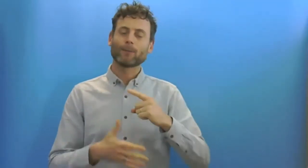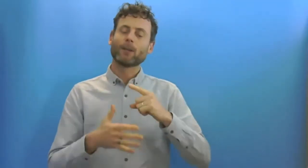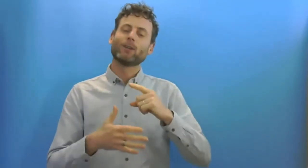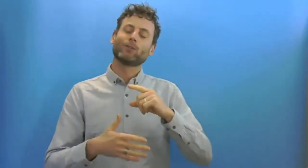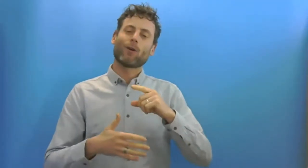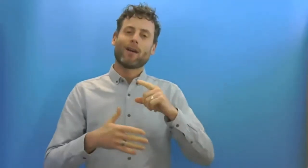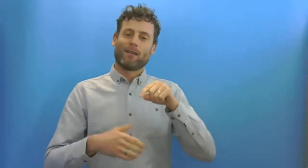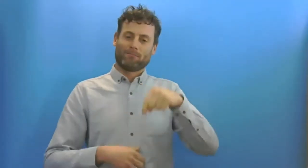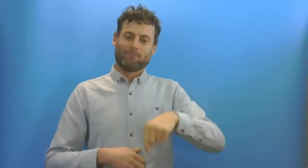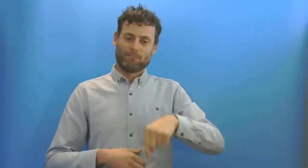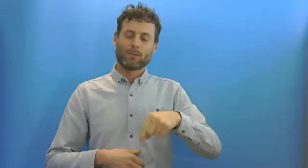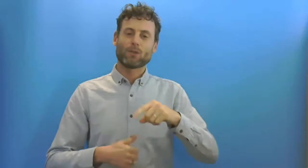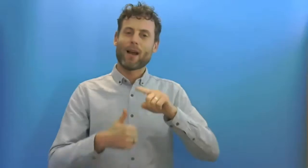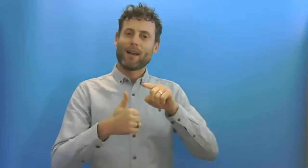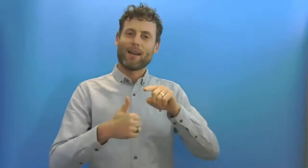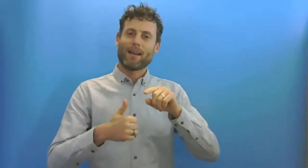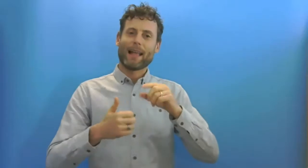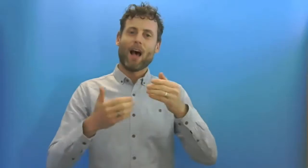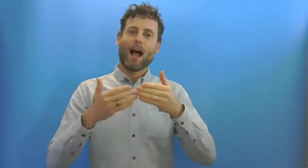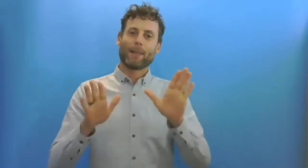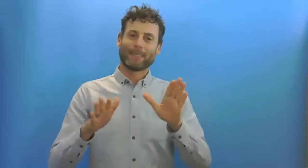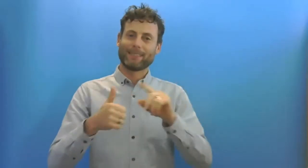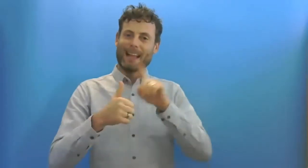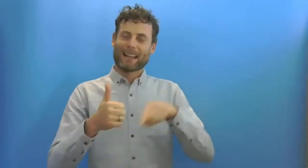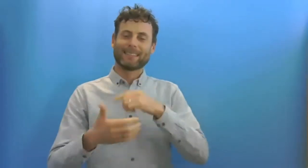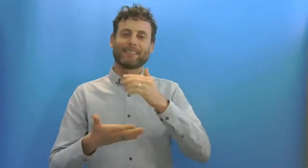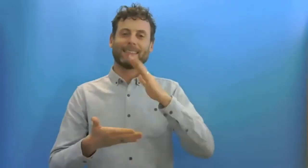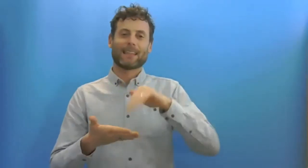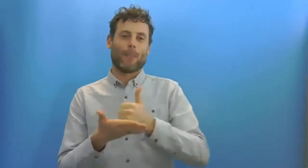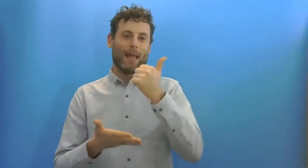unlimited@southbankcentre.co.uk. Thanks and enjoy the show.